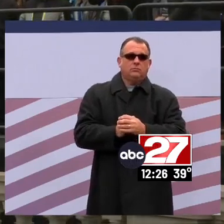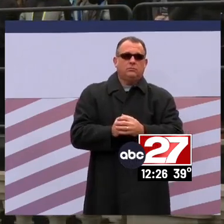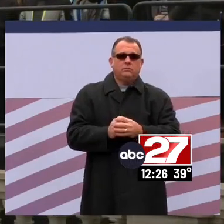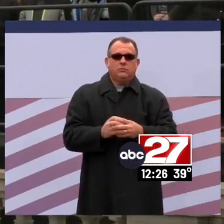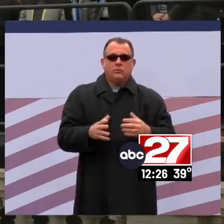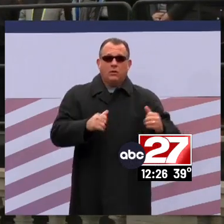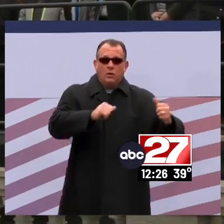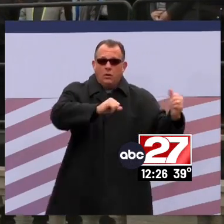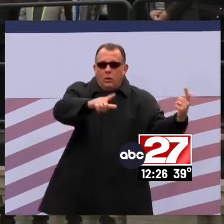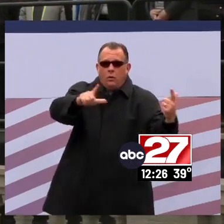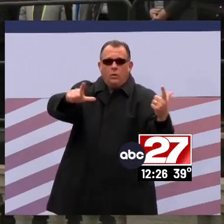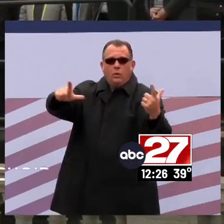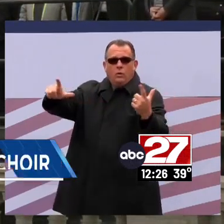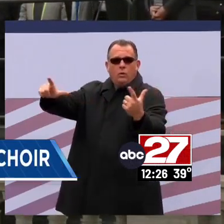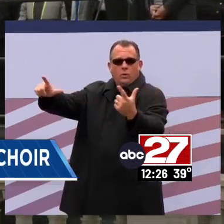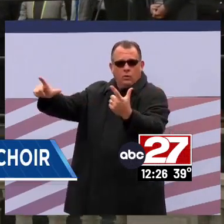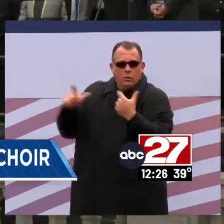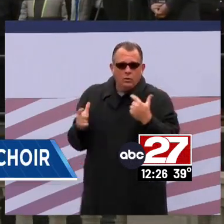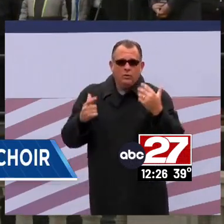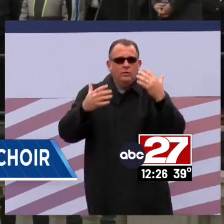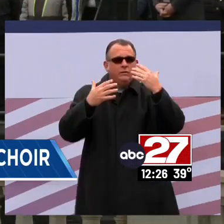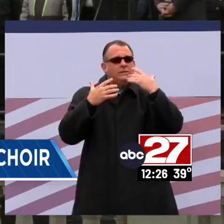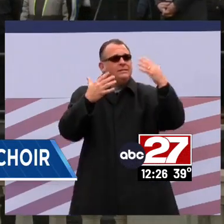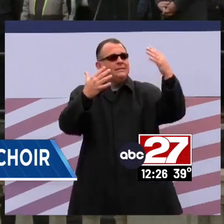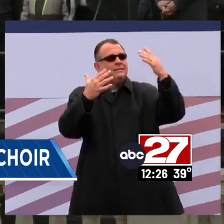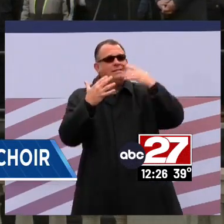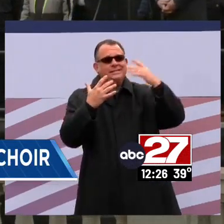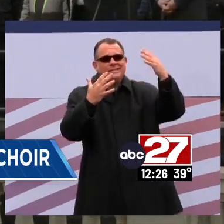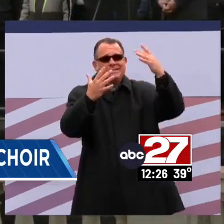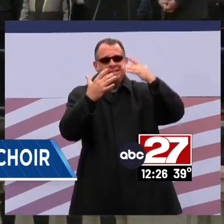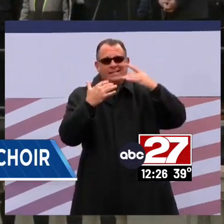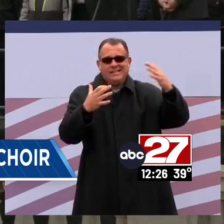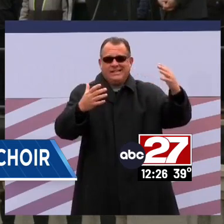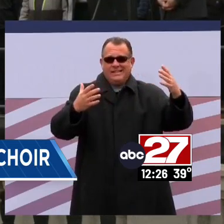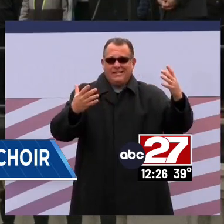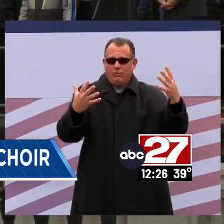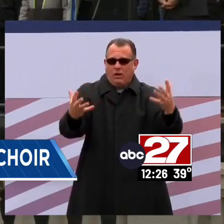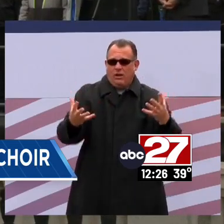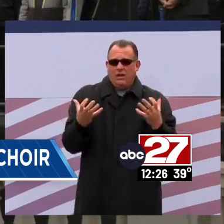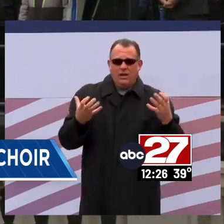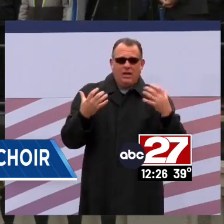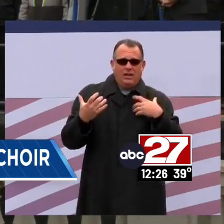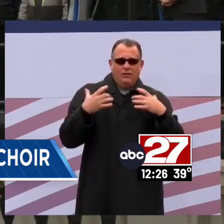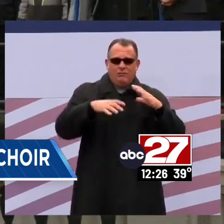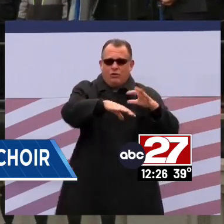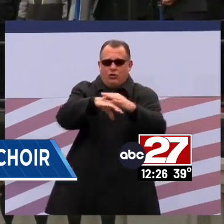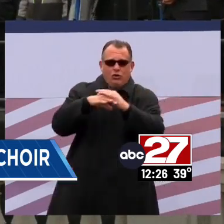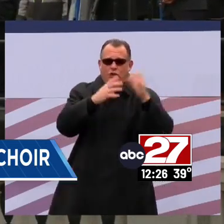Thank you.